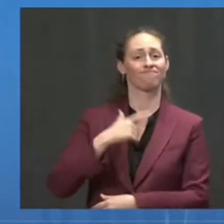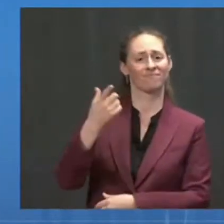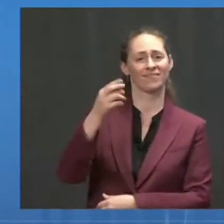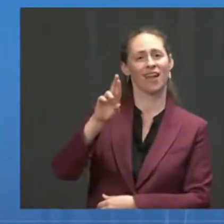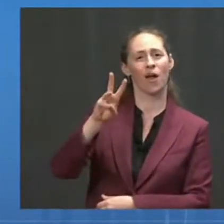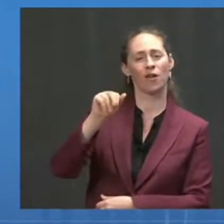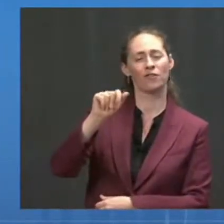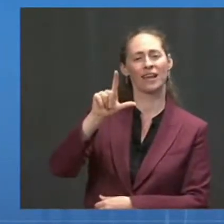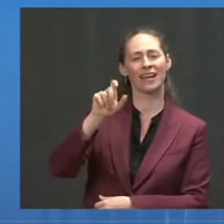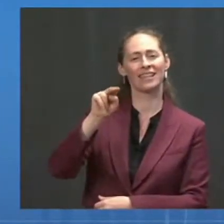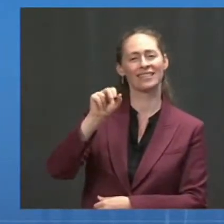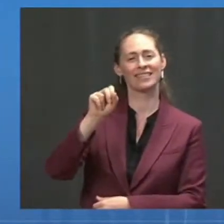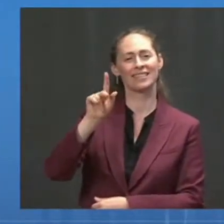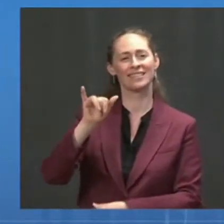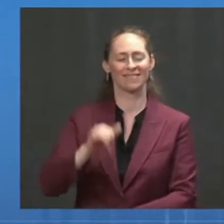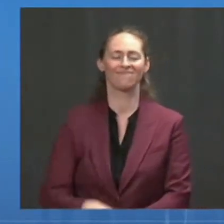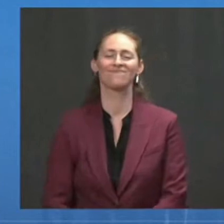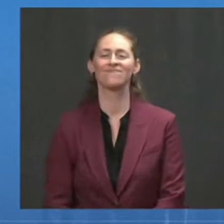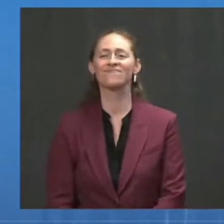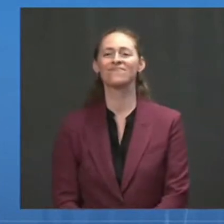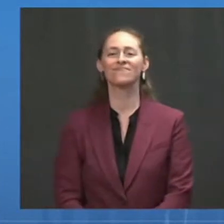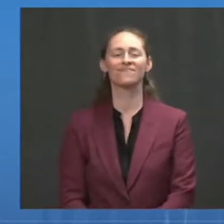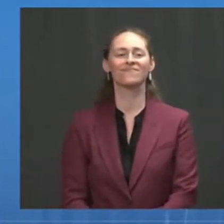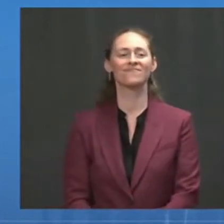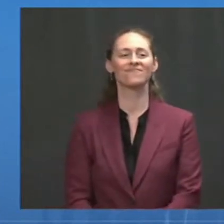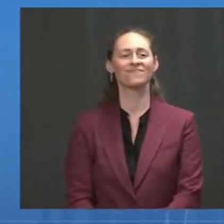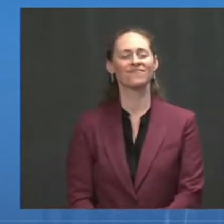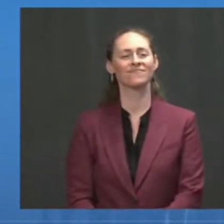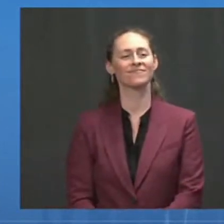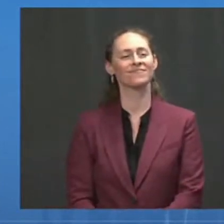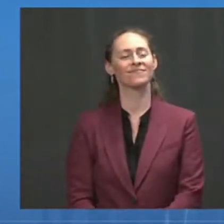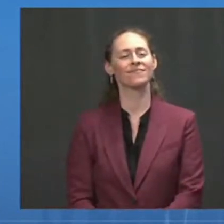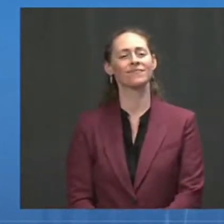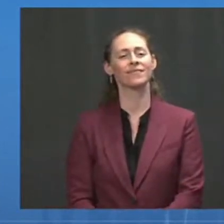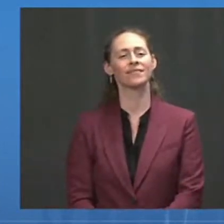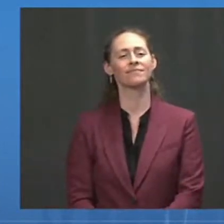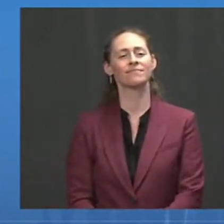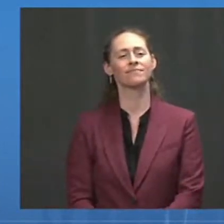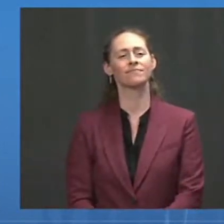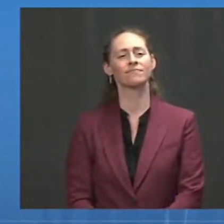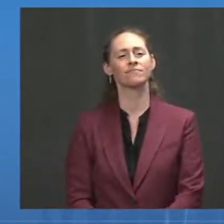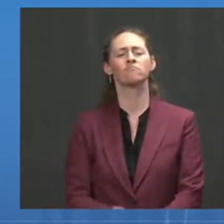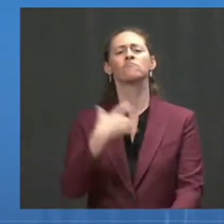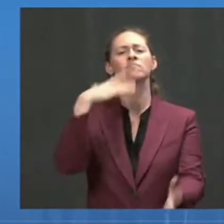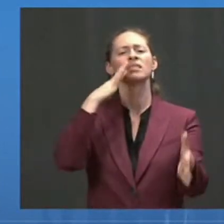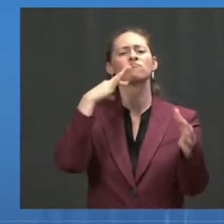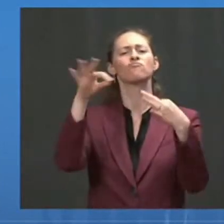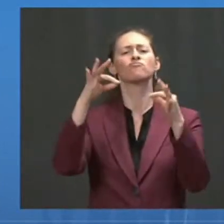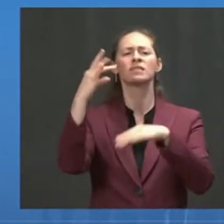you, Jeff. Good afternoon. Let's begin with an overview of the data. Yesterday, CDC reported